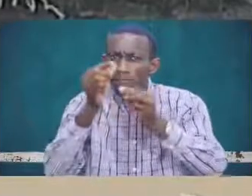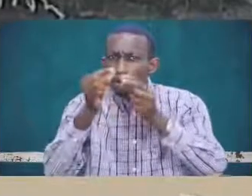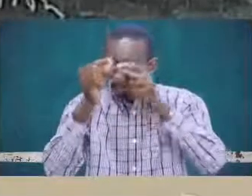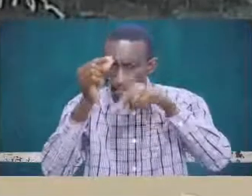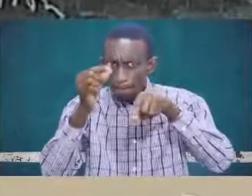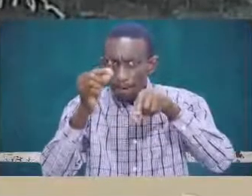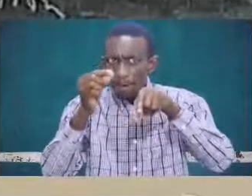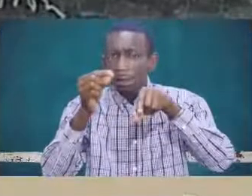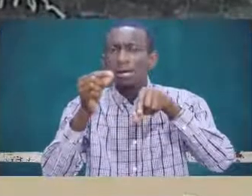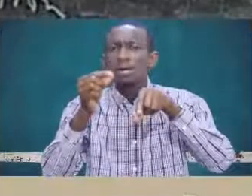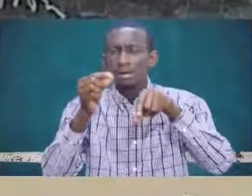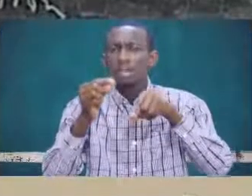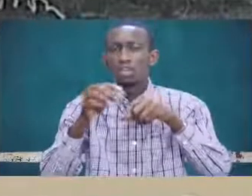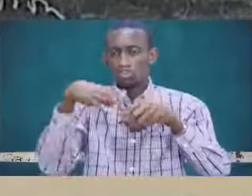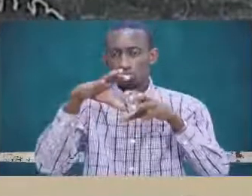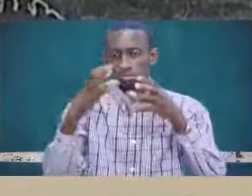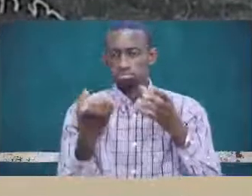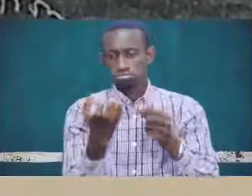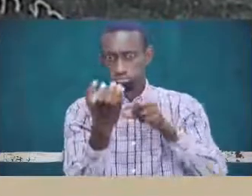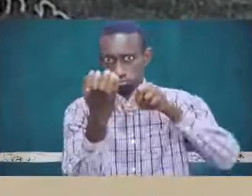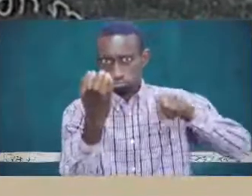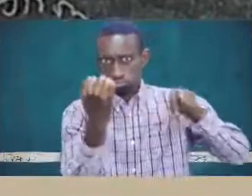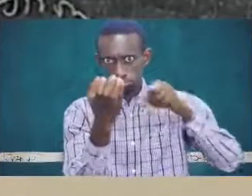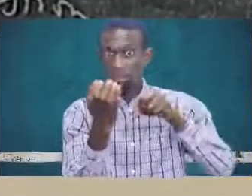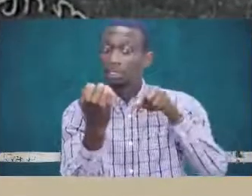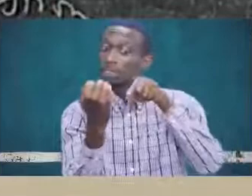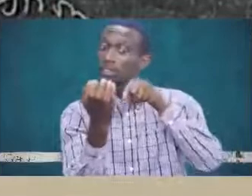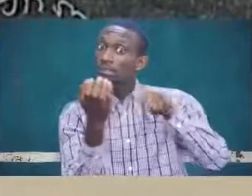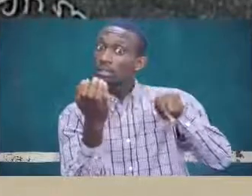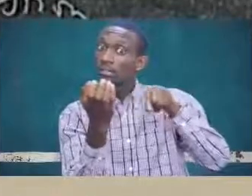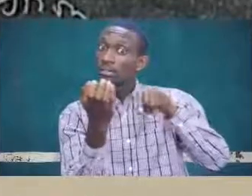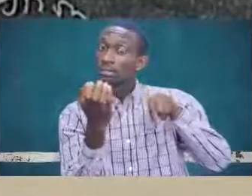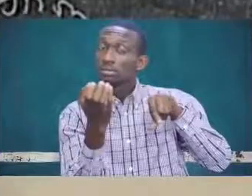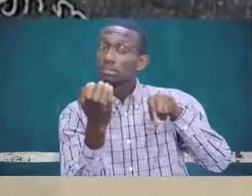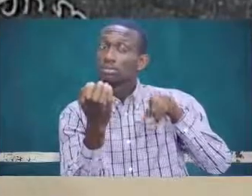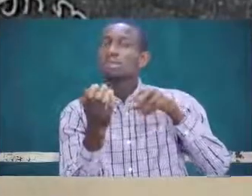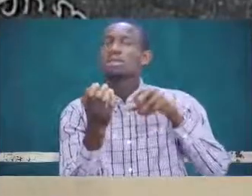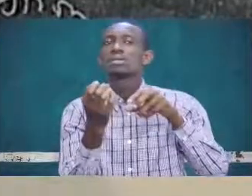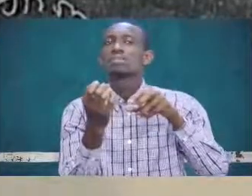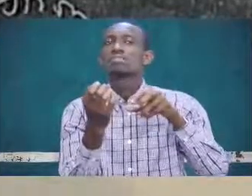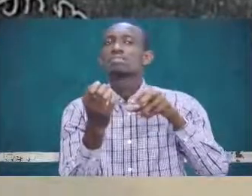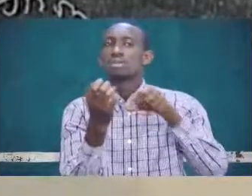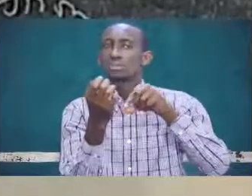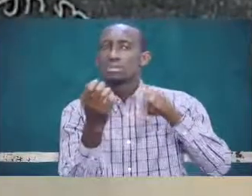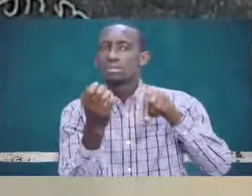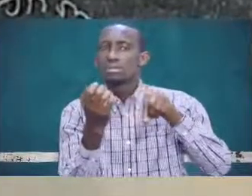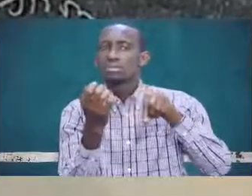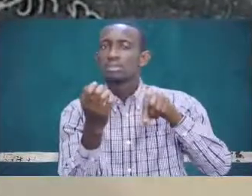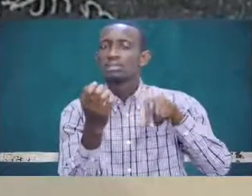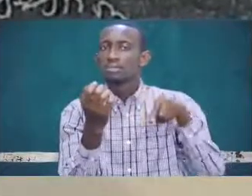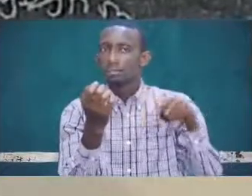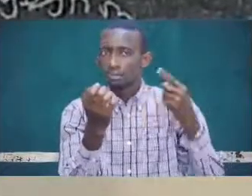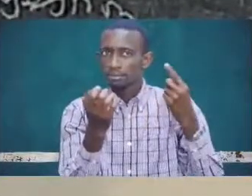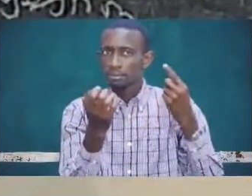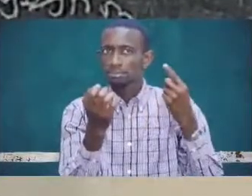go to the duodenum. If I say the duodenum is the first part of the small intestines, all right? Excellent. So let's talk